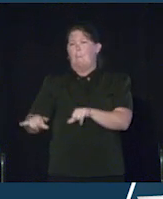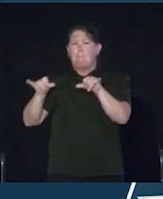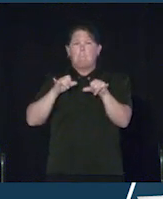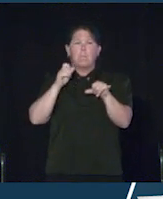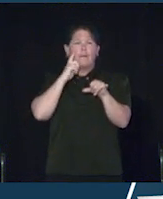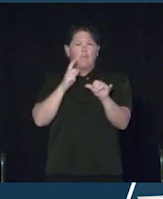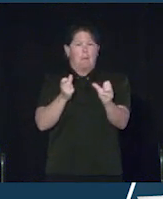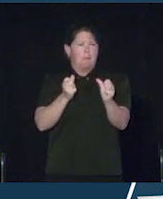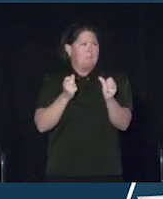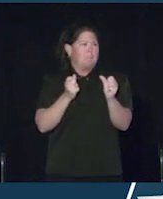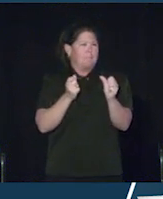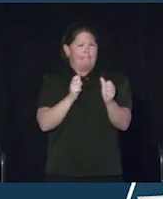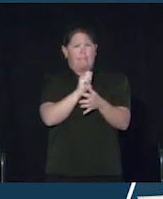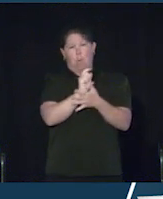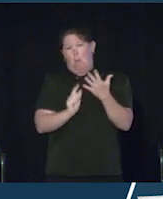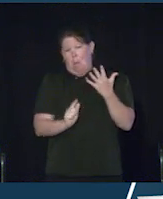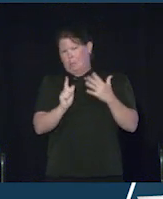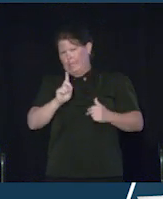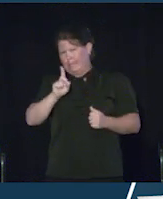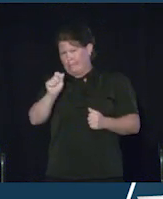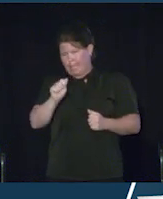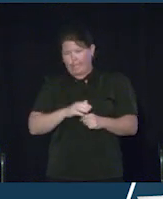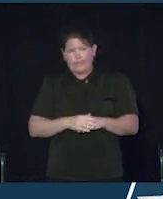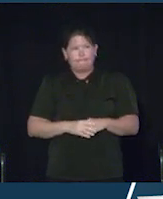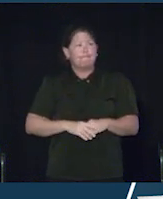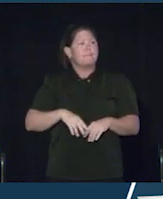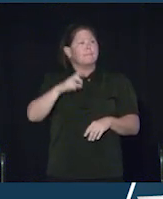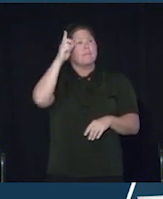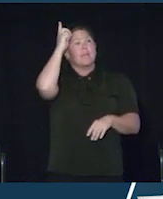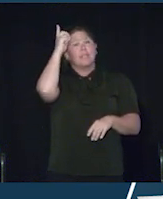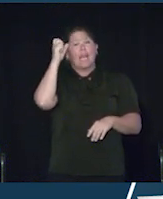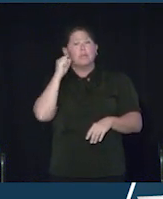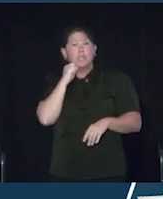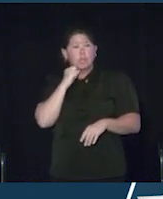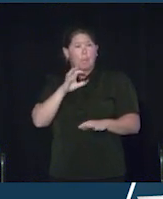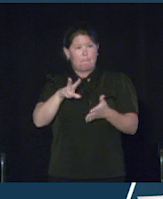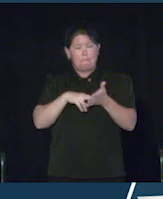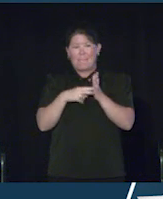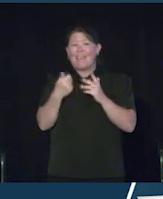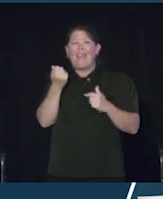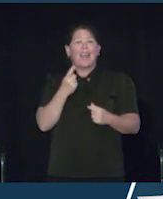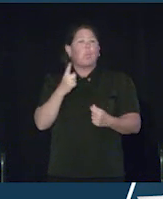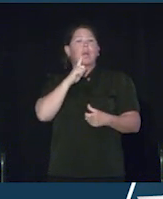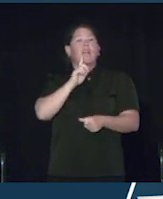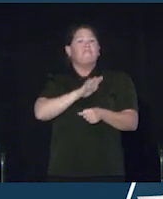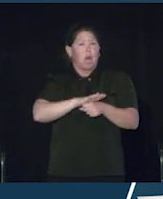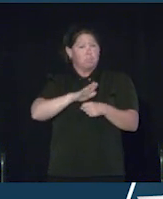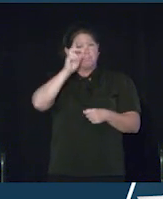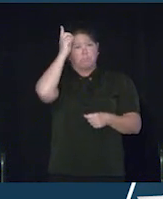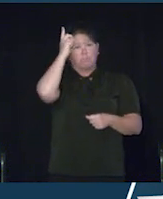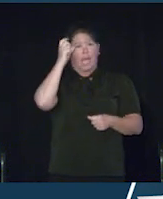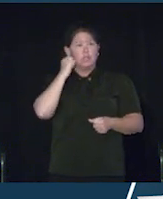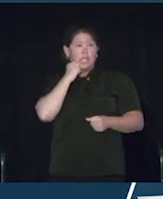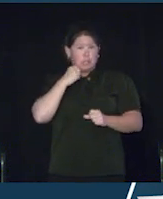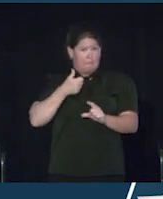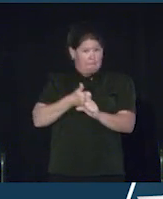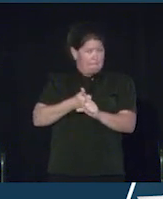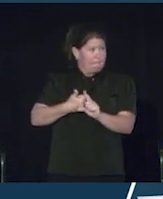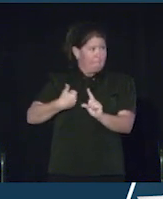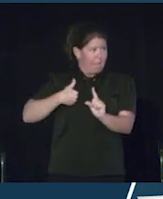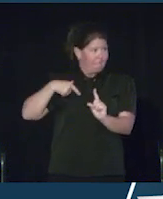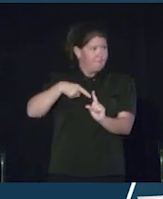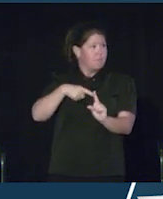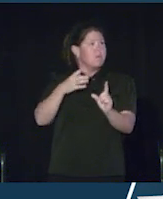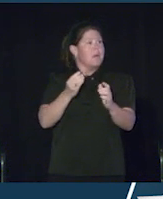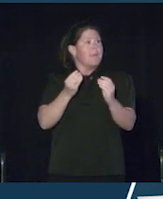syndrome, so anybody with a confirmed diagnosis of Down syndrome, and they provide the